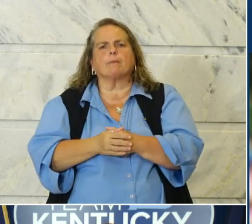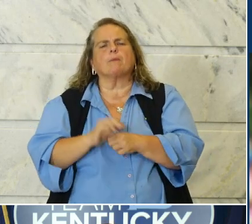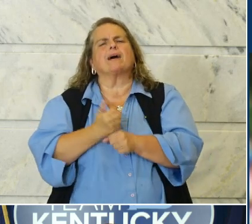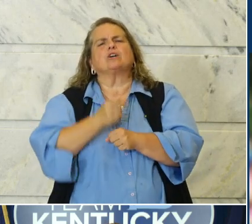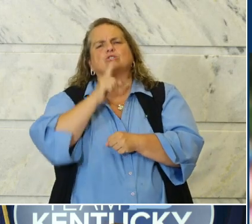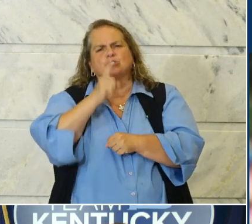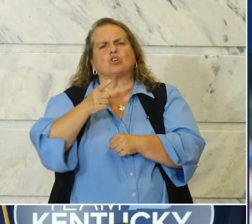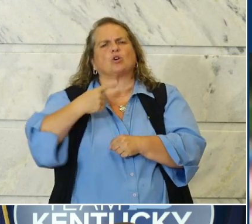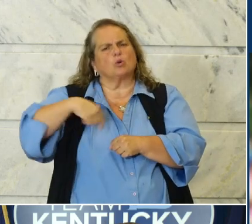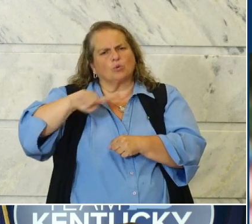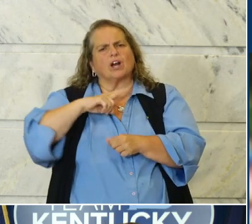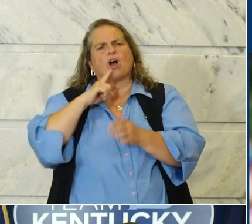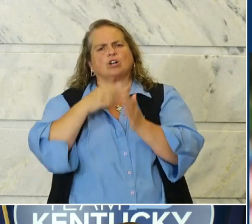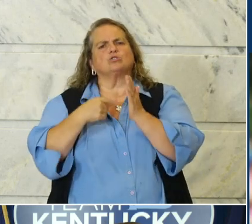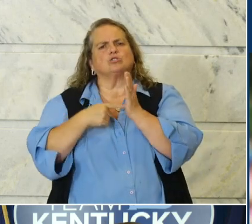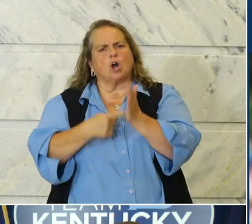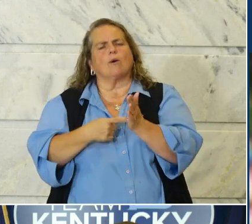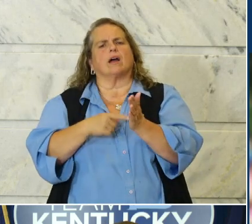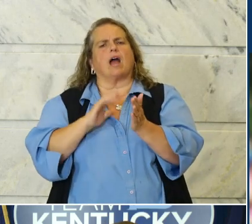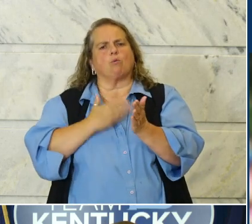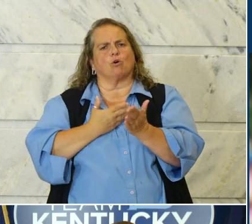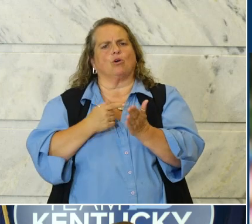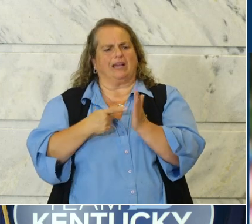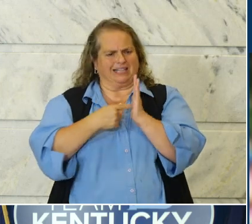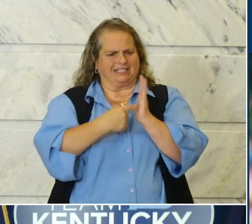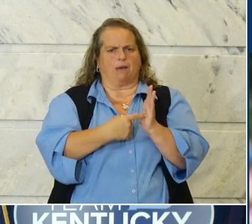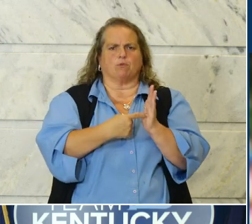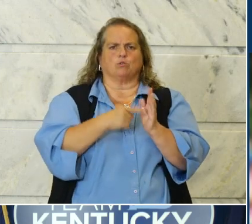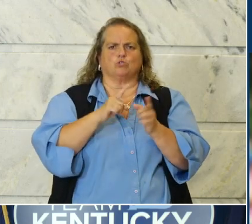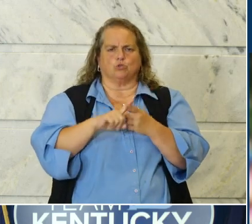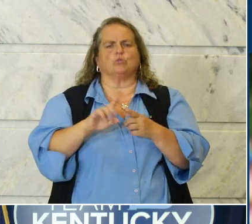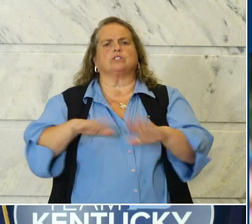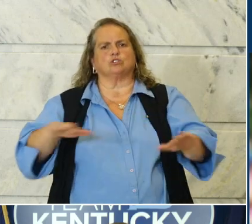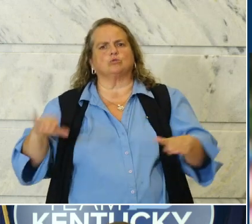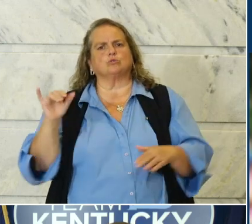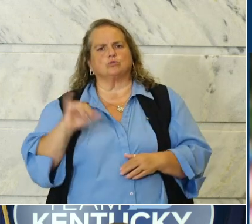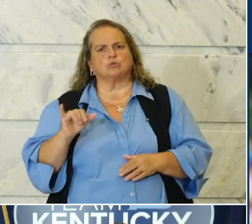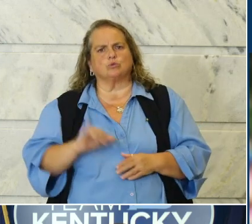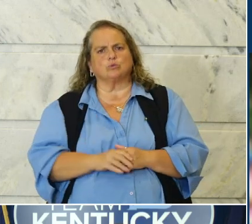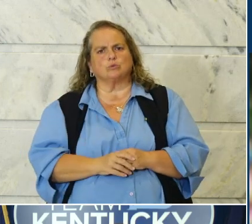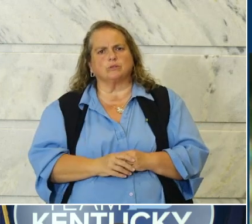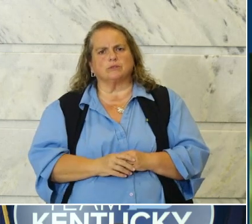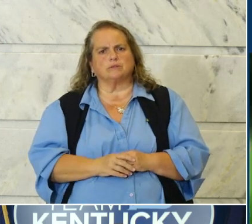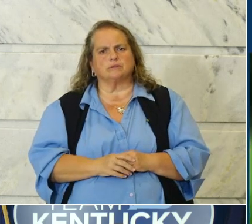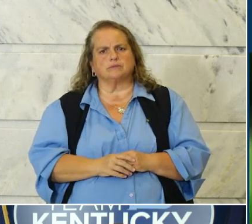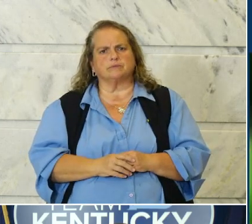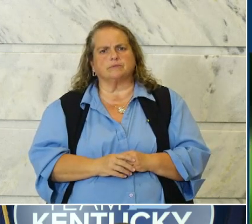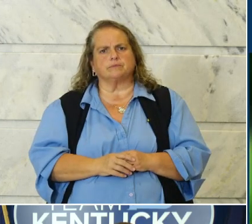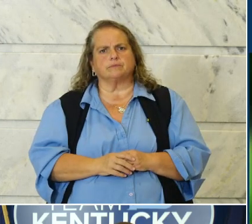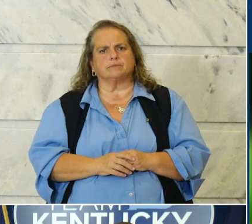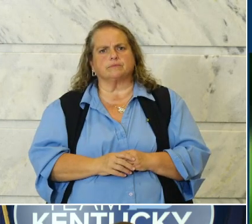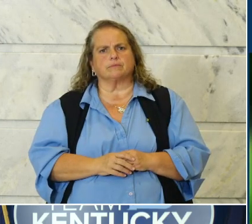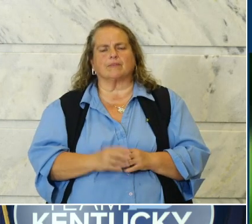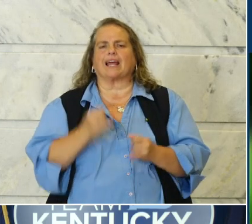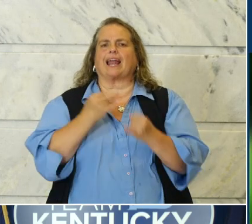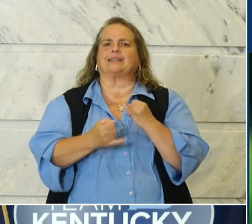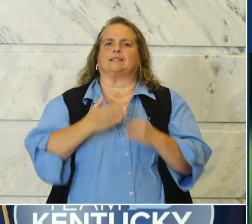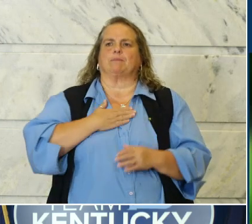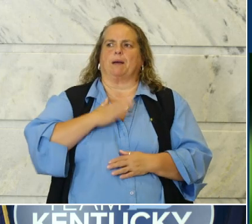we're showing an example worthy of these kids. All right. And last is my